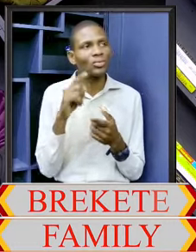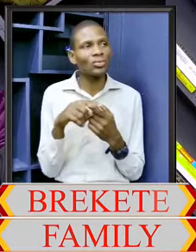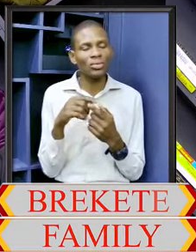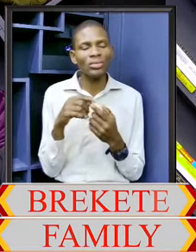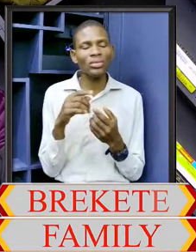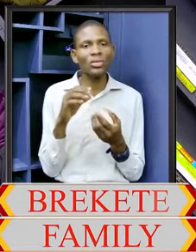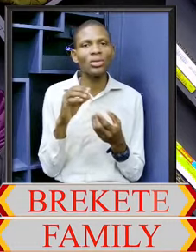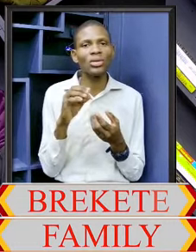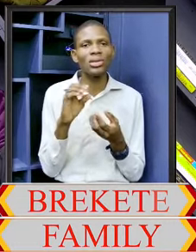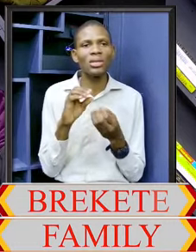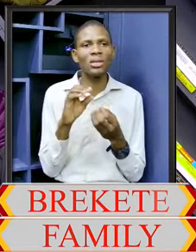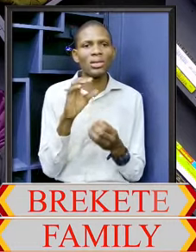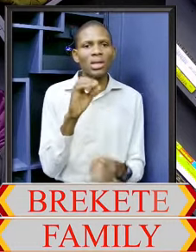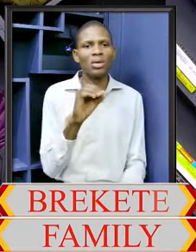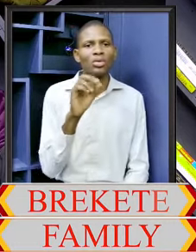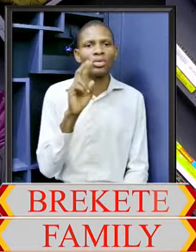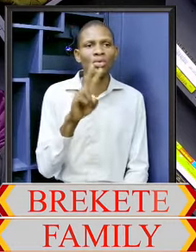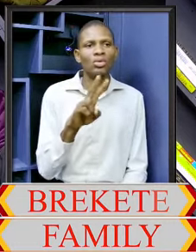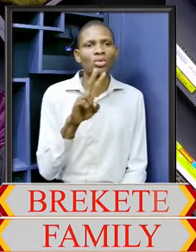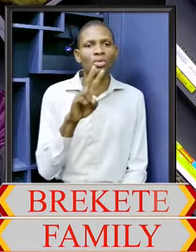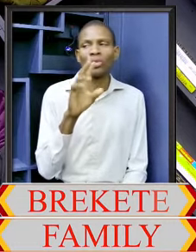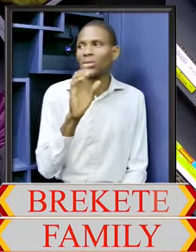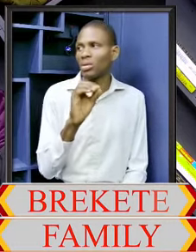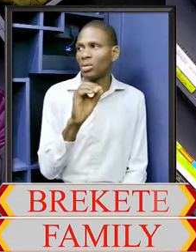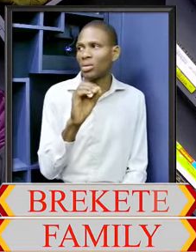quick. 020